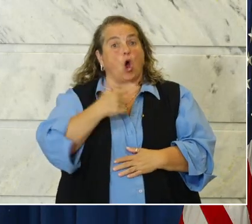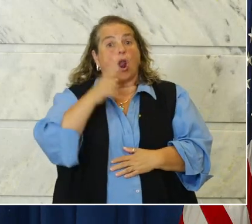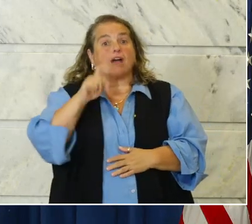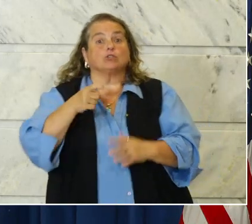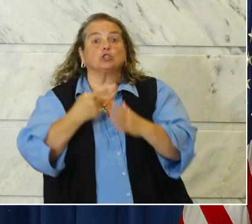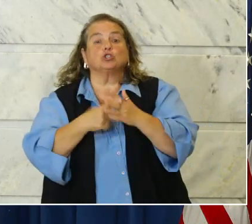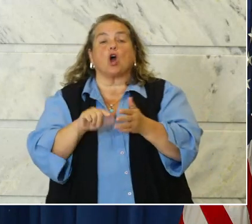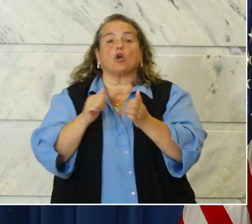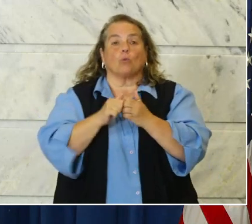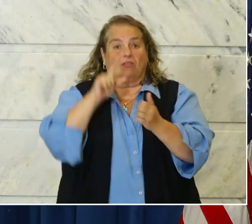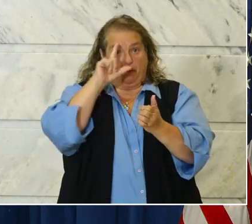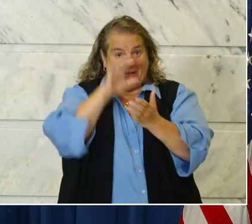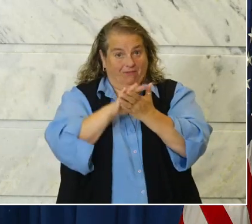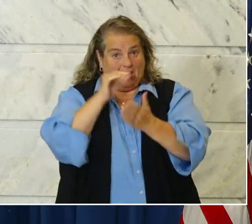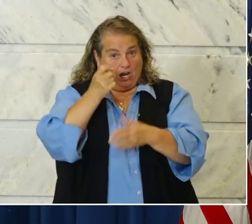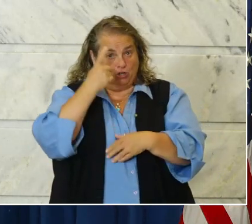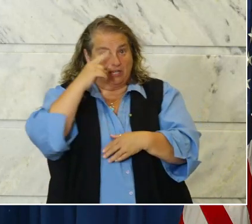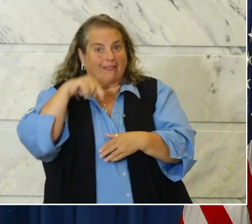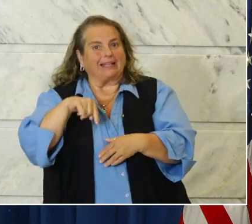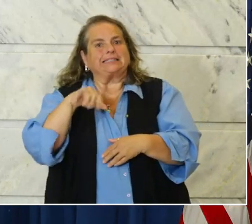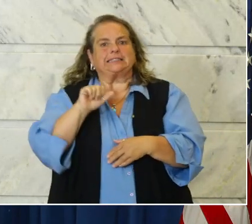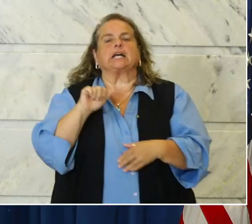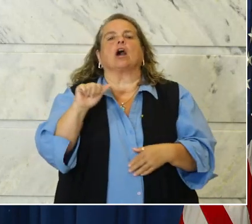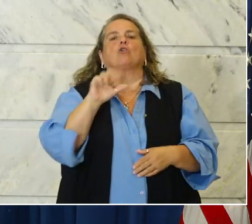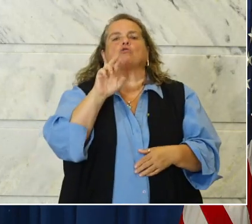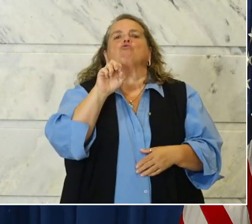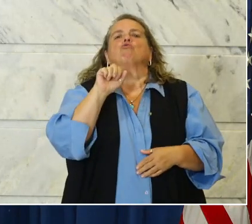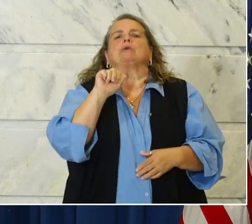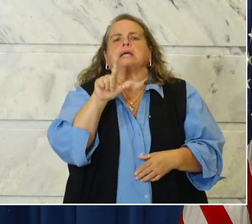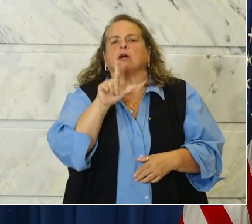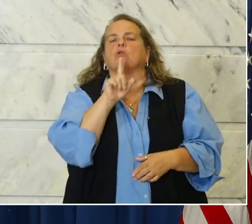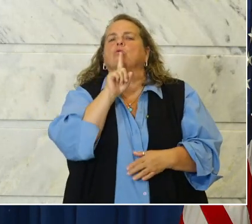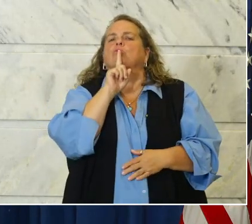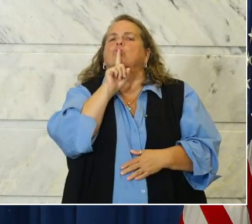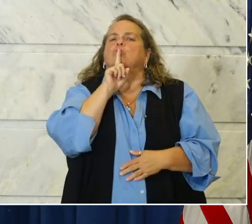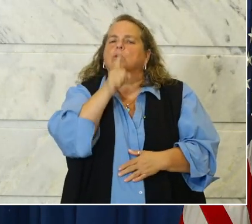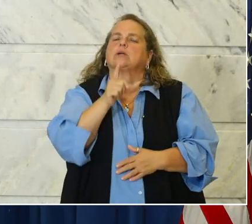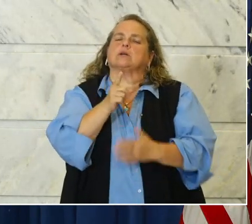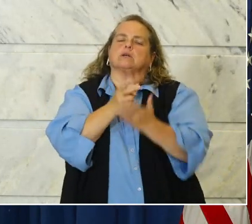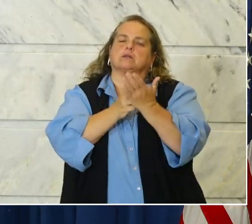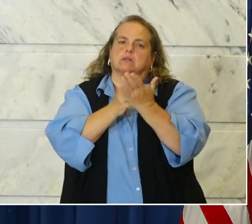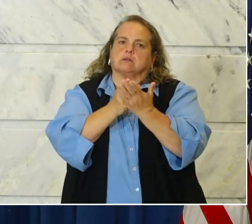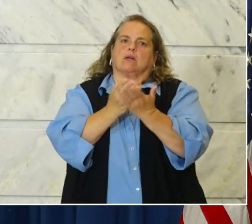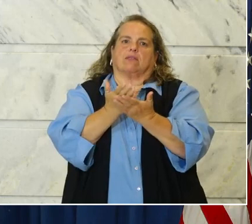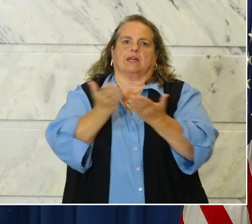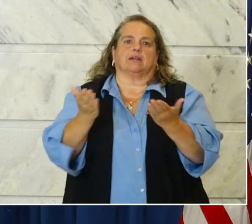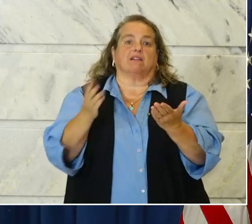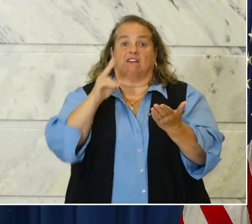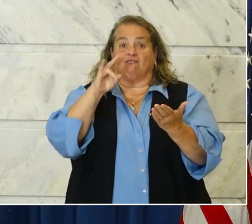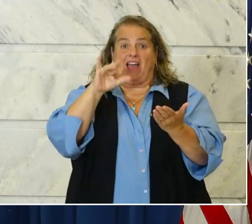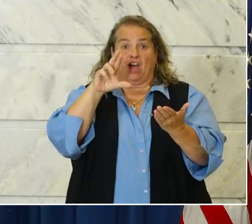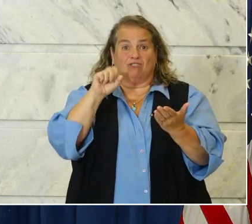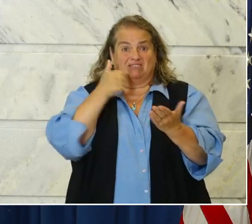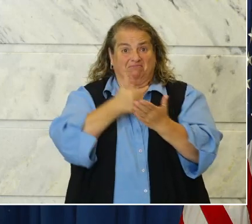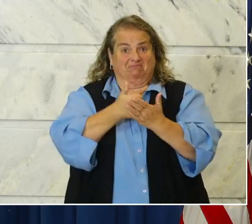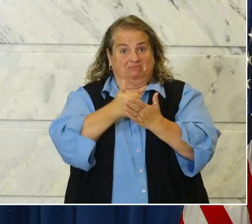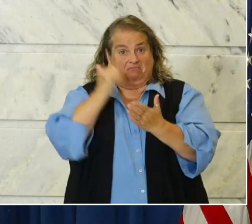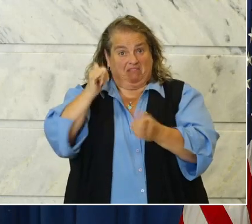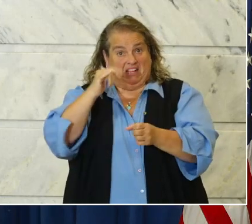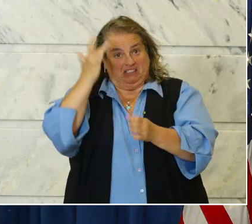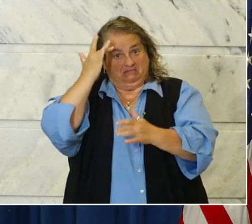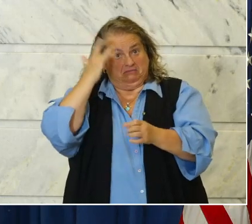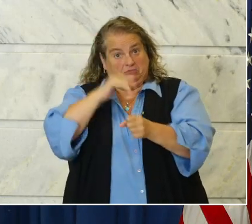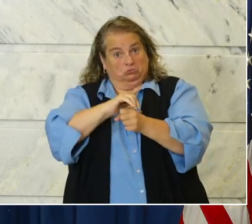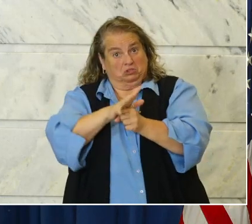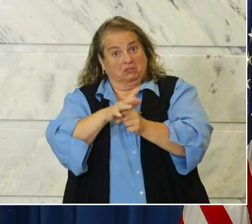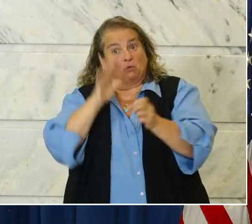with believing and understanding that this is real, that the virus doesn't just go away, and that wherever you live in